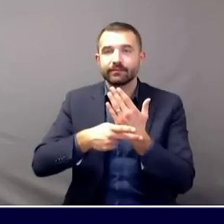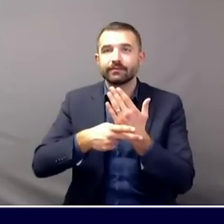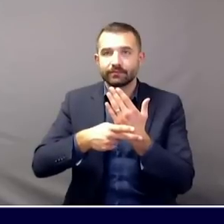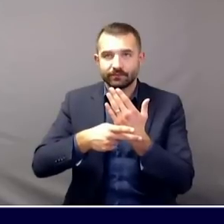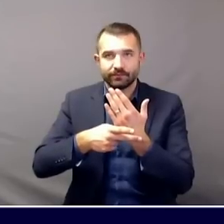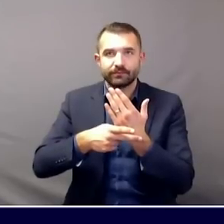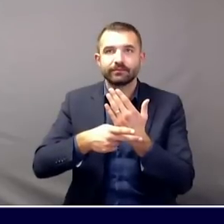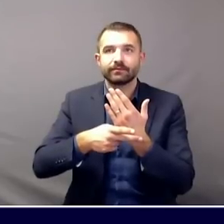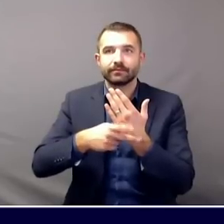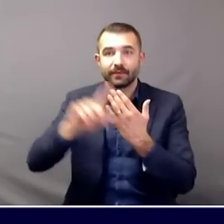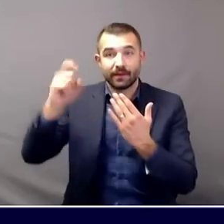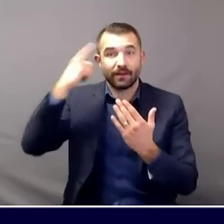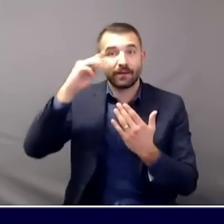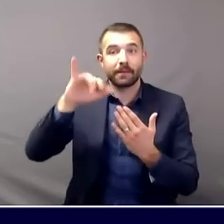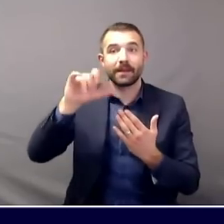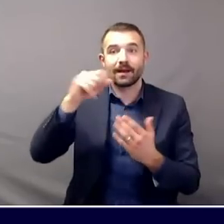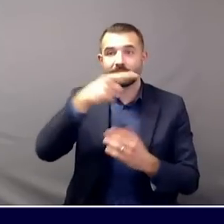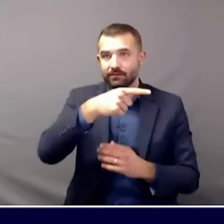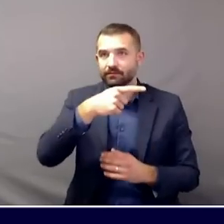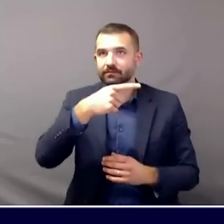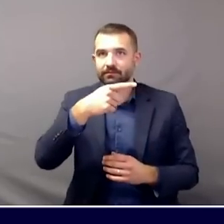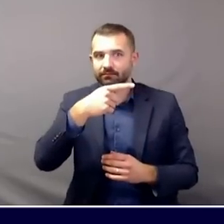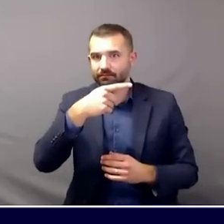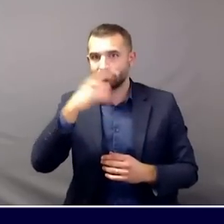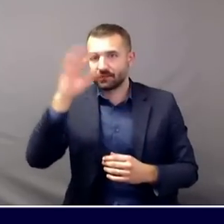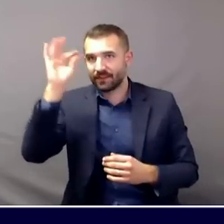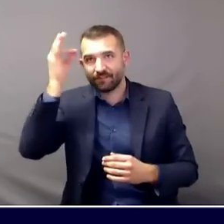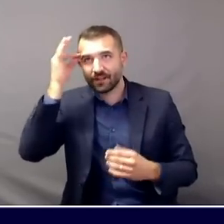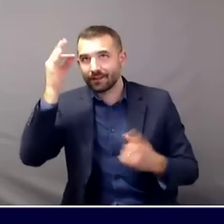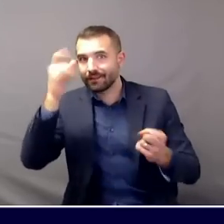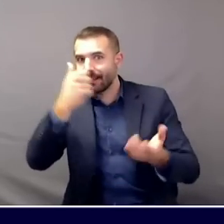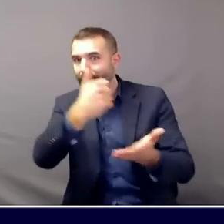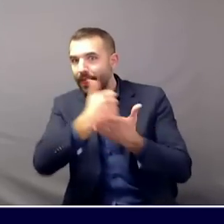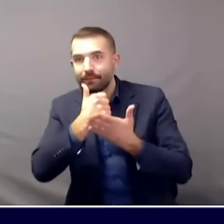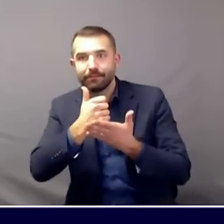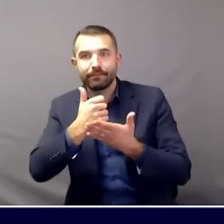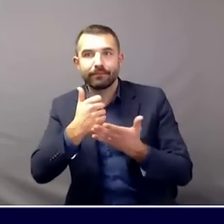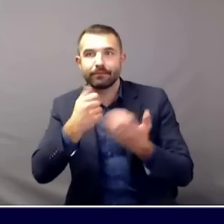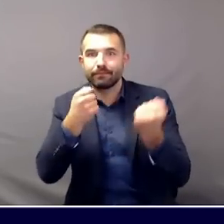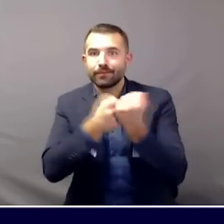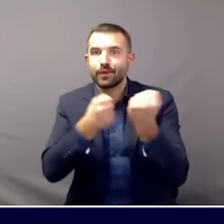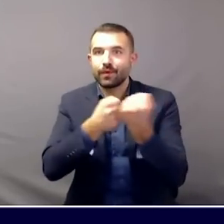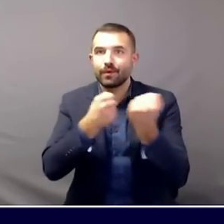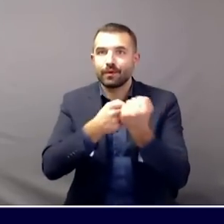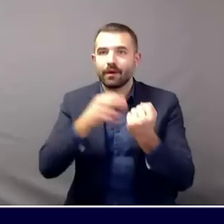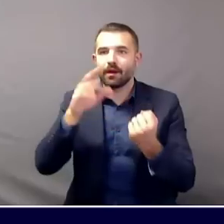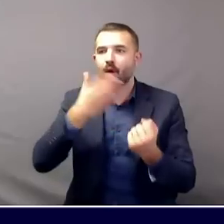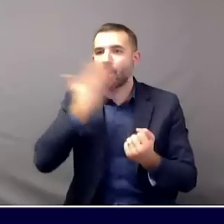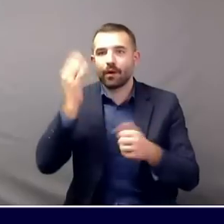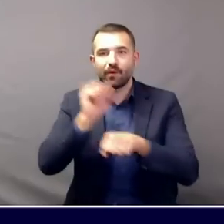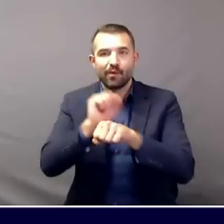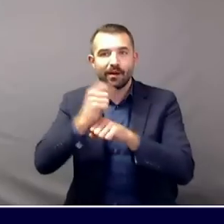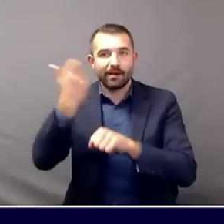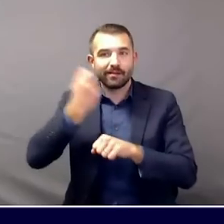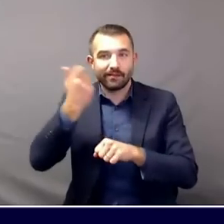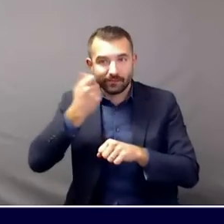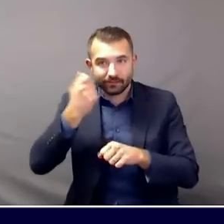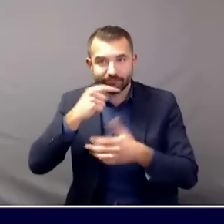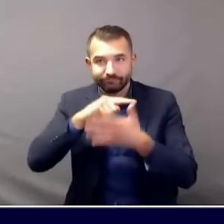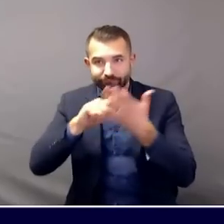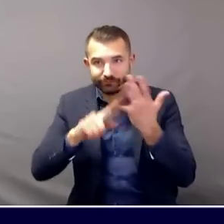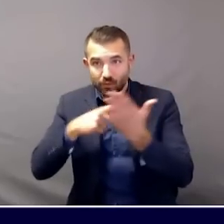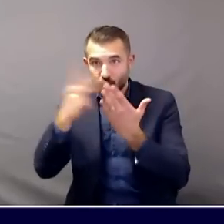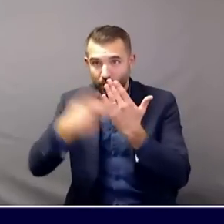to protect unemployment benefits, rental protections, and to help state and local governments. But I was just wondering, it's certainly possible